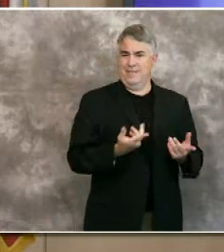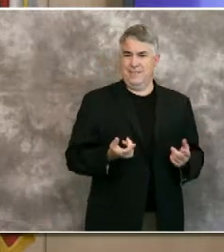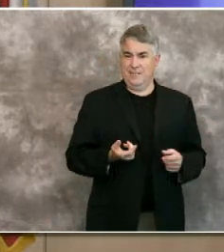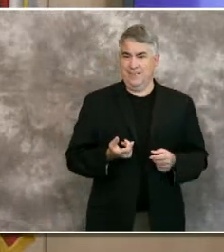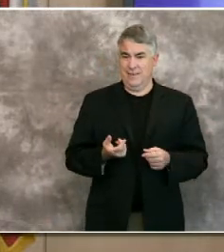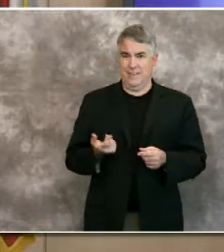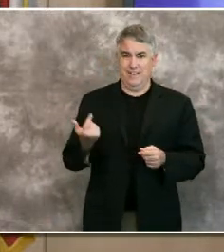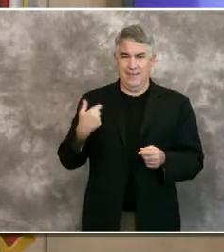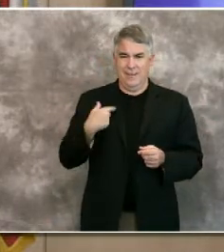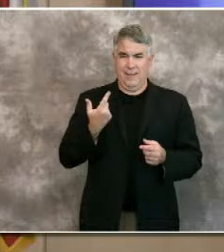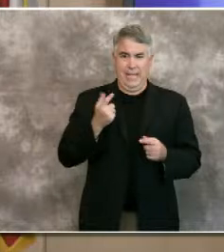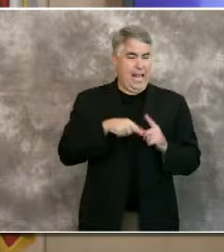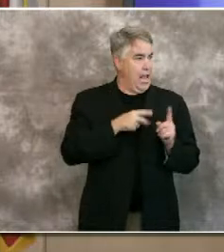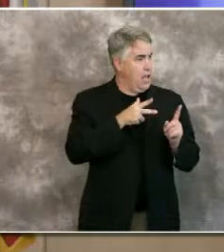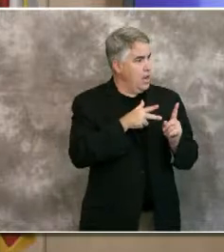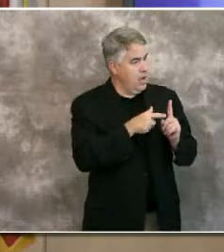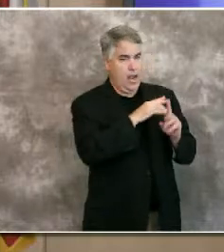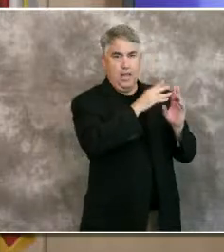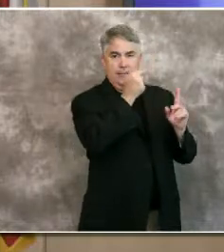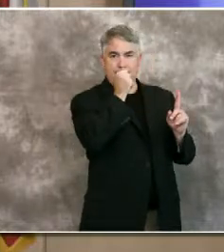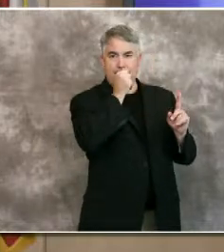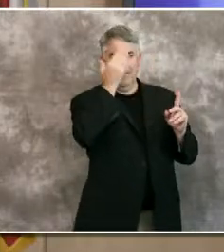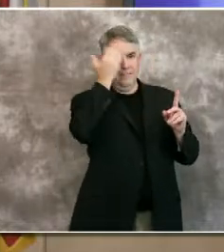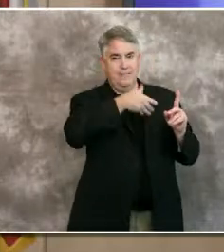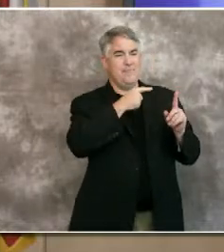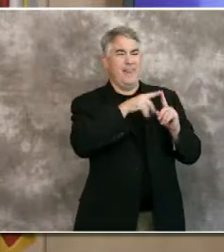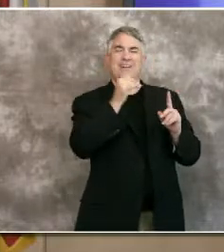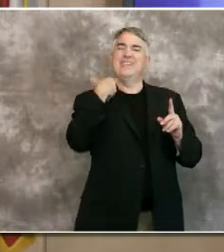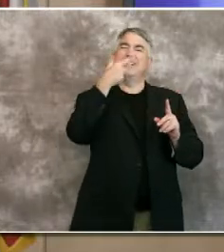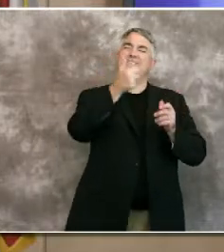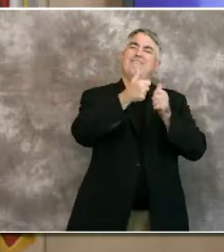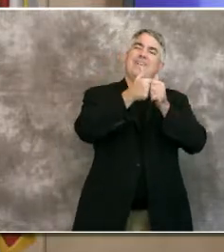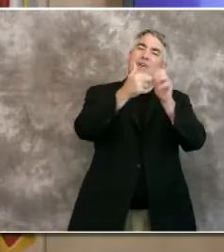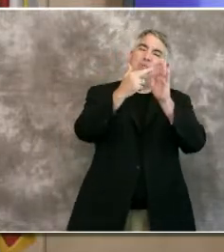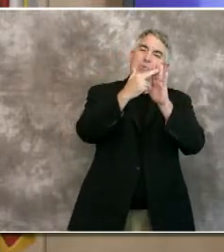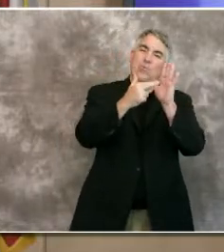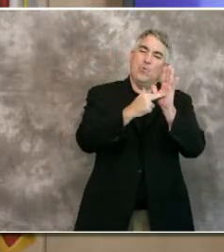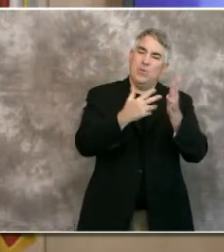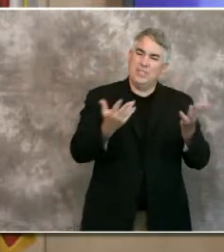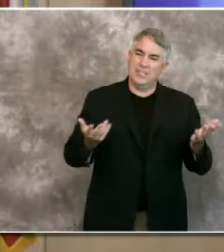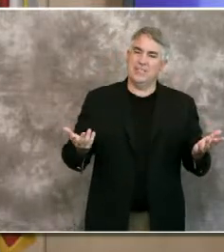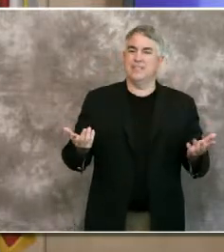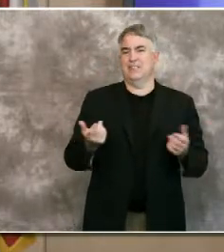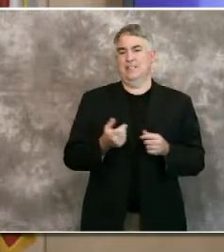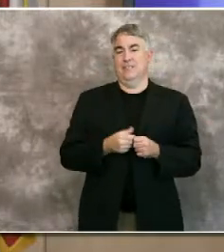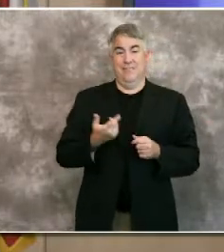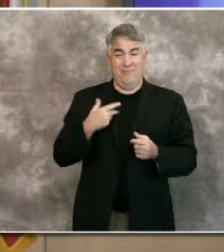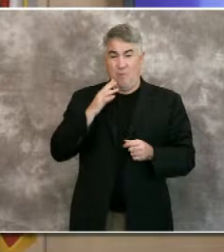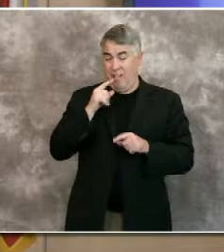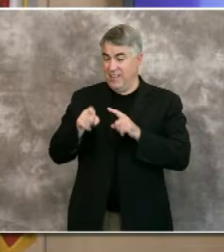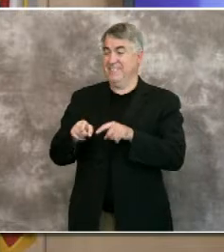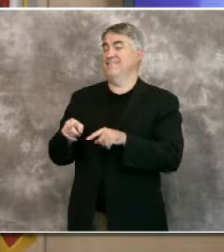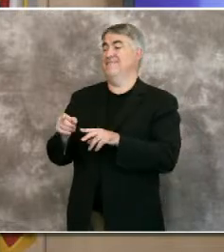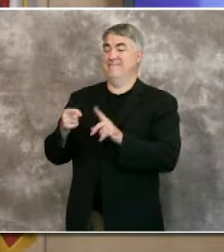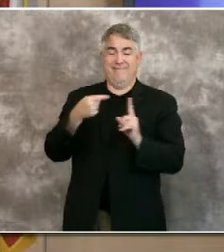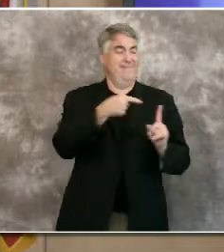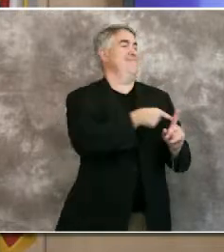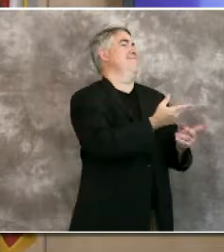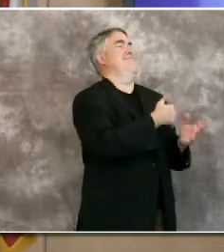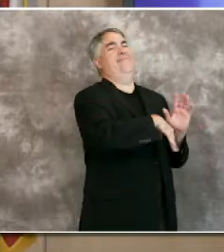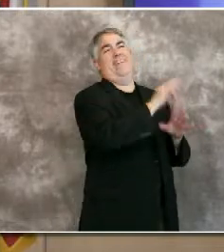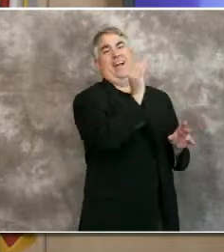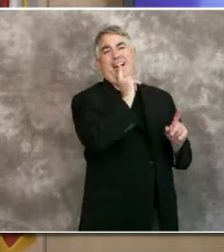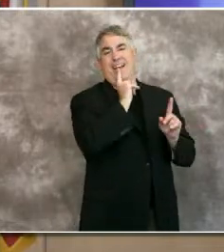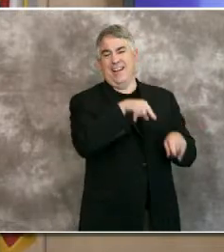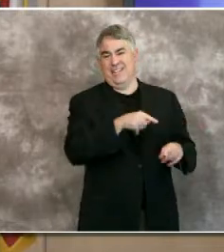that have been put in place are designed to keep us open and keep us moving, and we need the public's help. So an outbreak at a social club, the social club shouldn't have been meeting, because that's